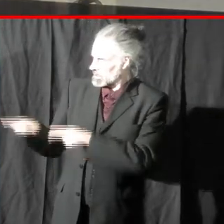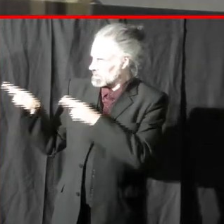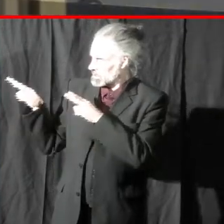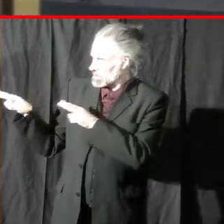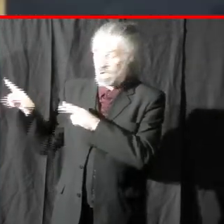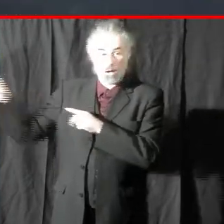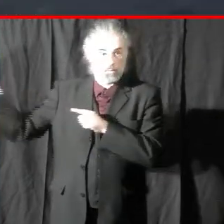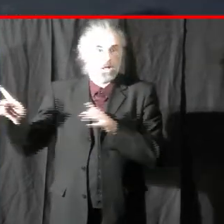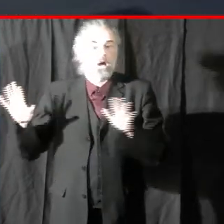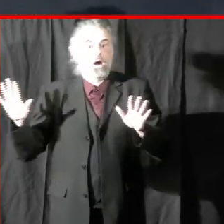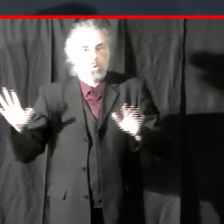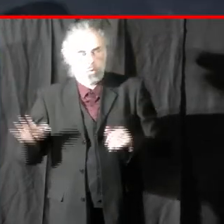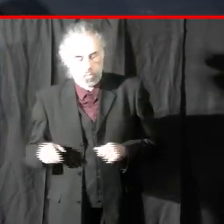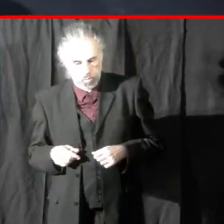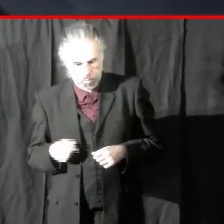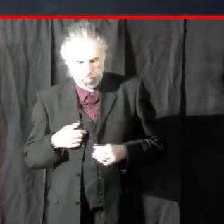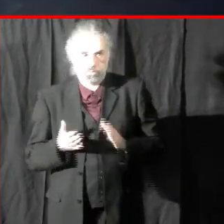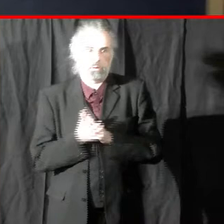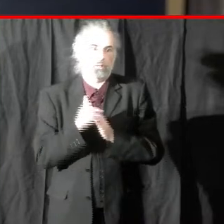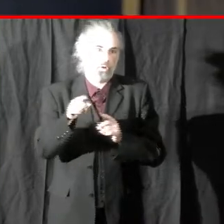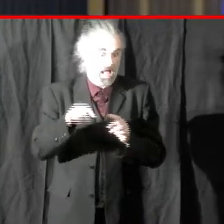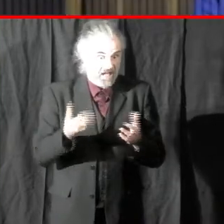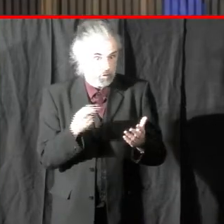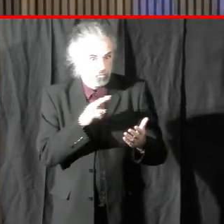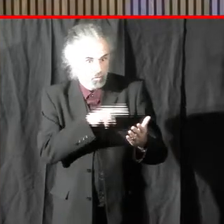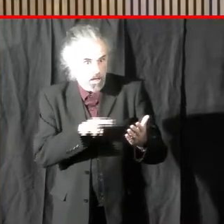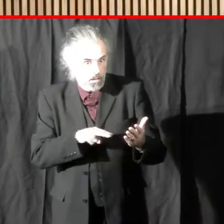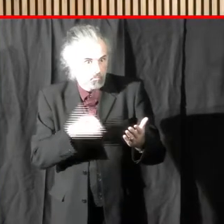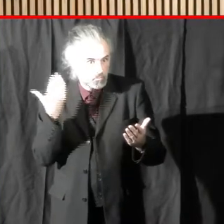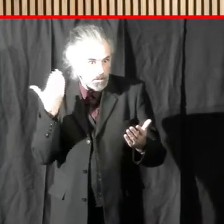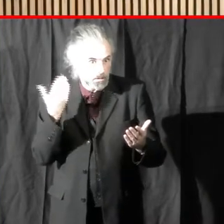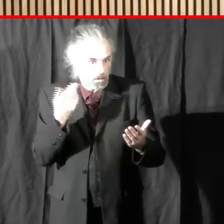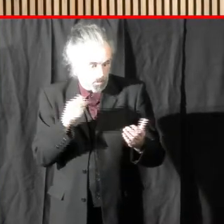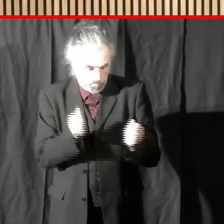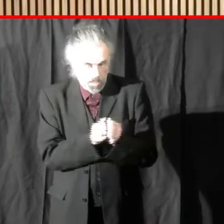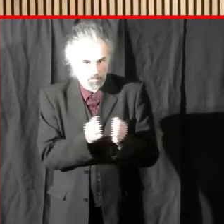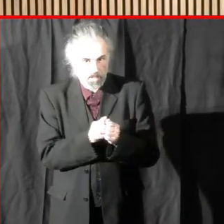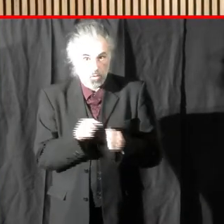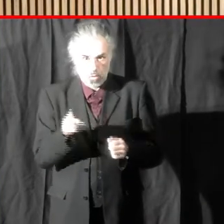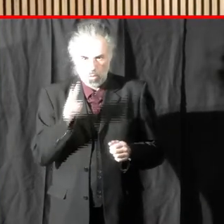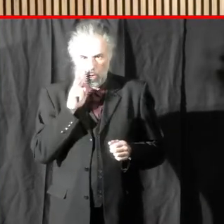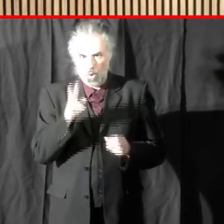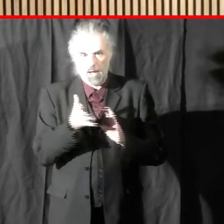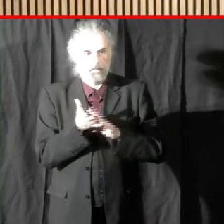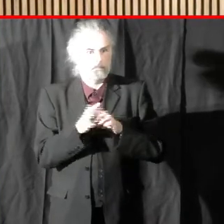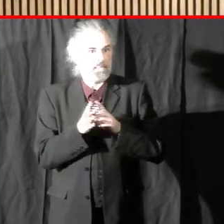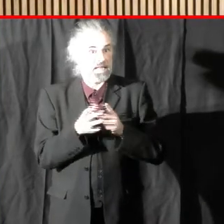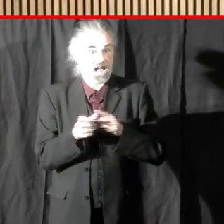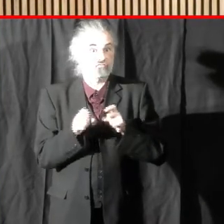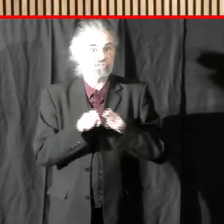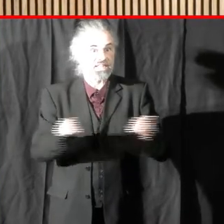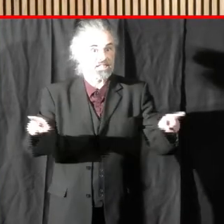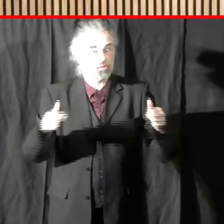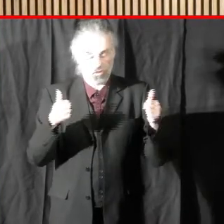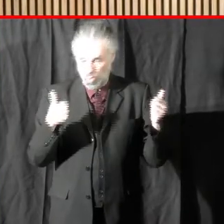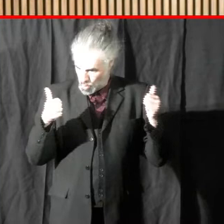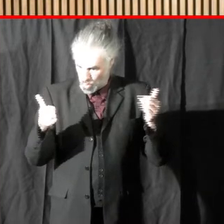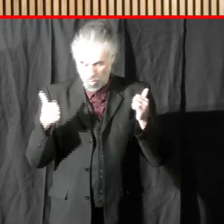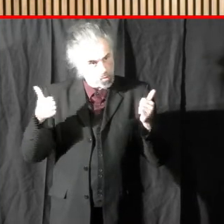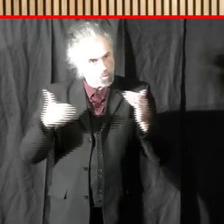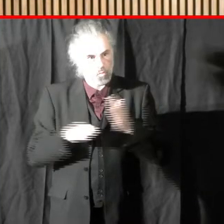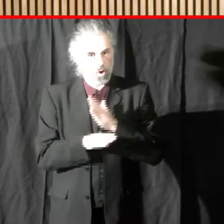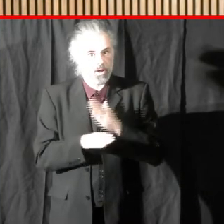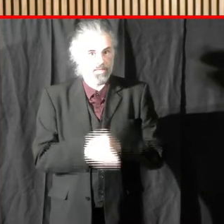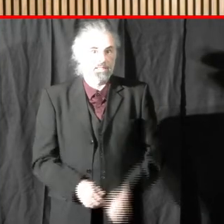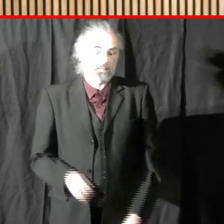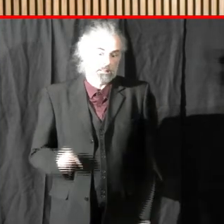Professor, oh my goodness, I am so glad you're here. Have you read the news recently? Looks like your media release went really well. Yes. Stuff, you. Yes, it